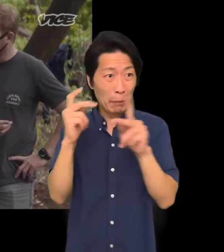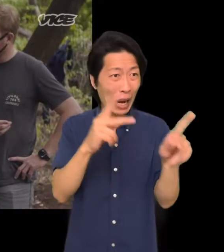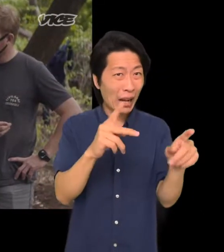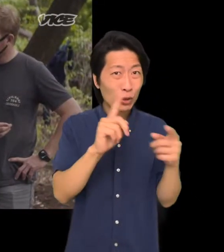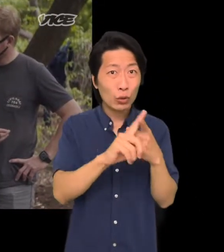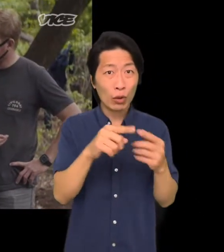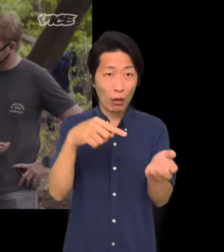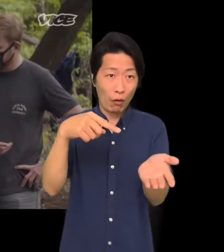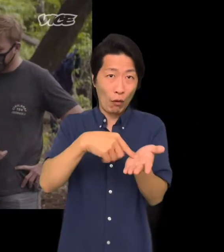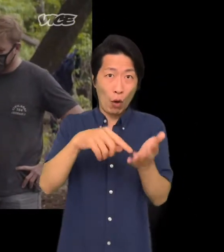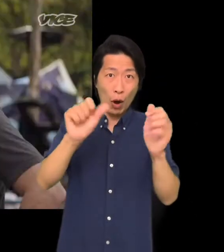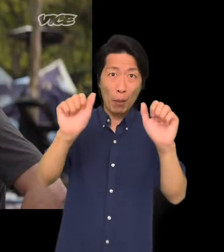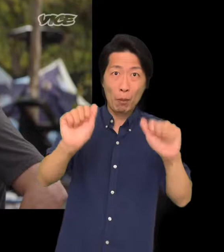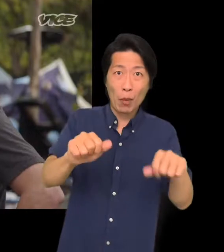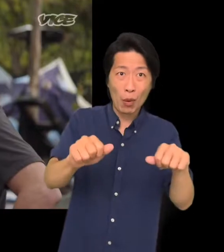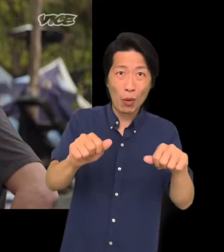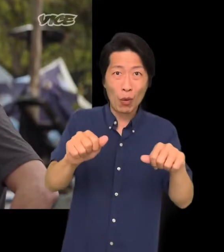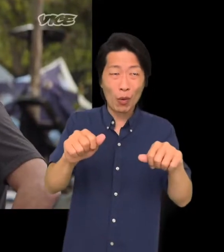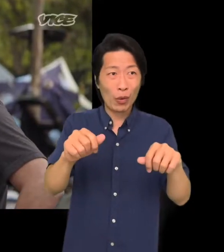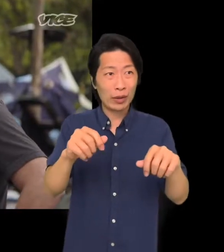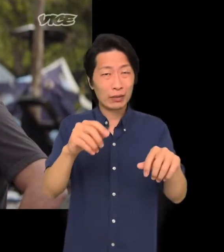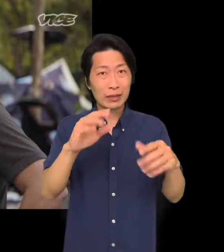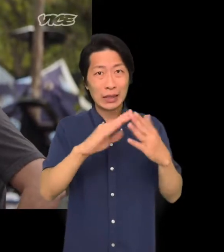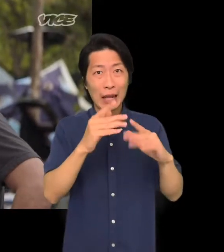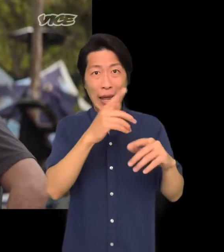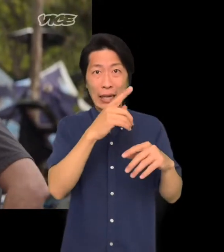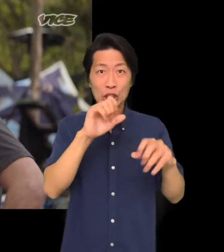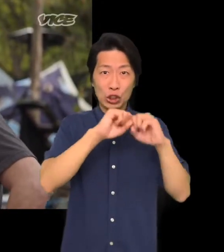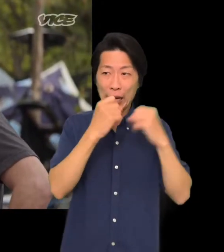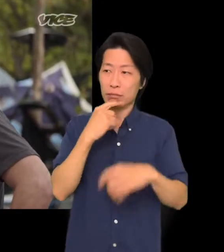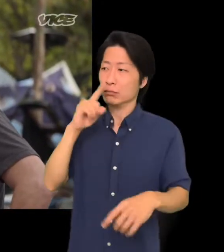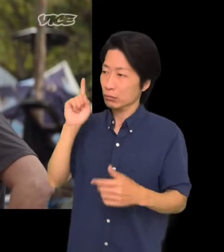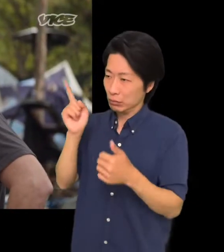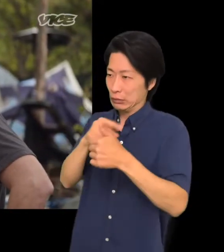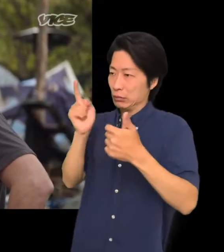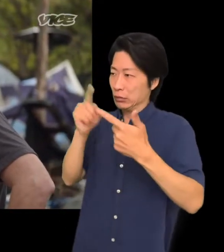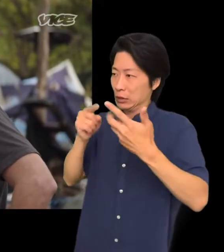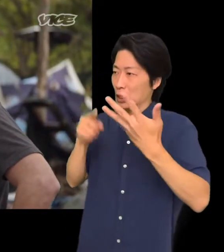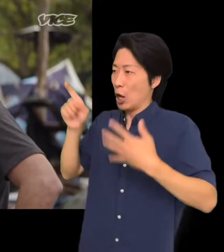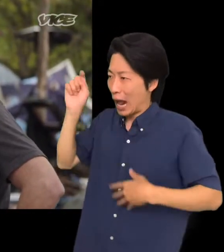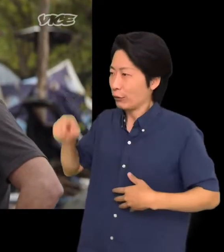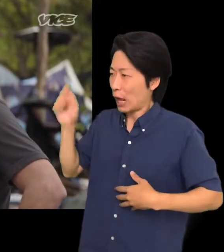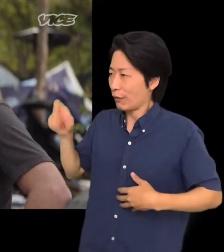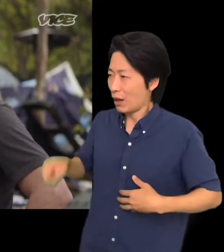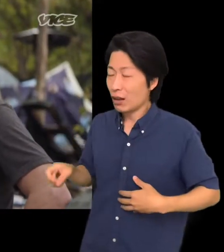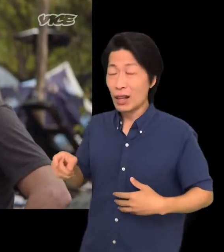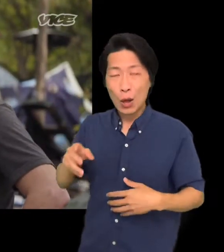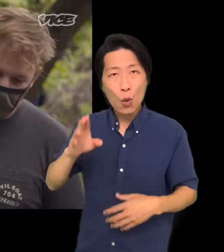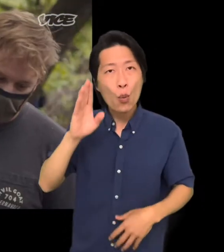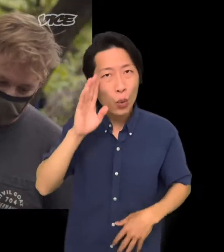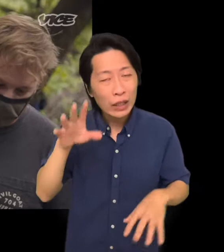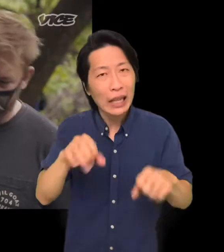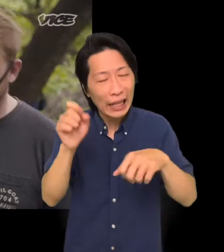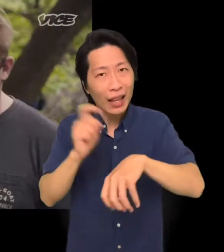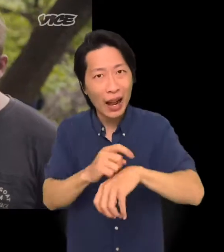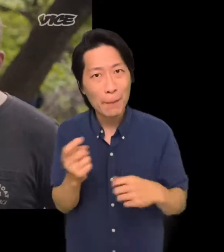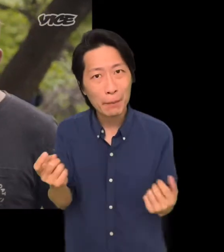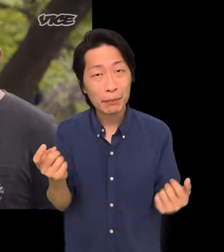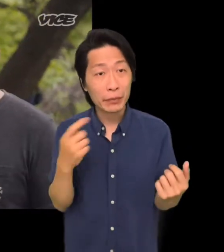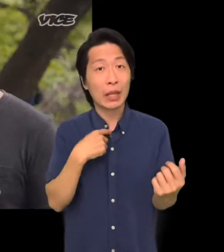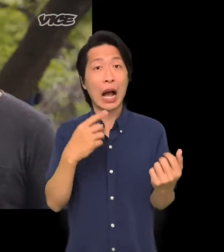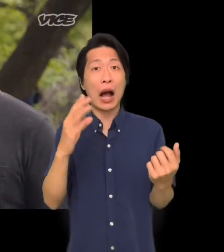a four-wall building, doing the things that society dictates you have to do, that takes time. I'm